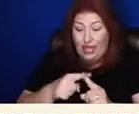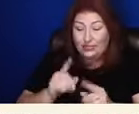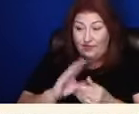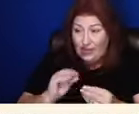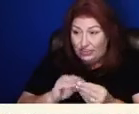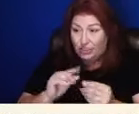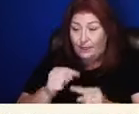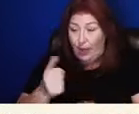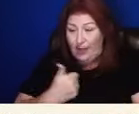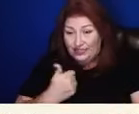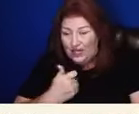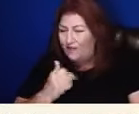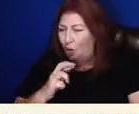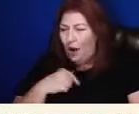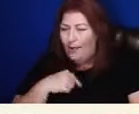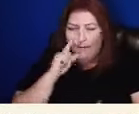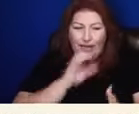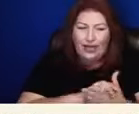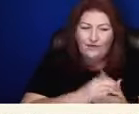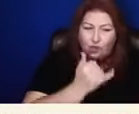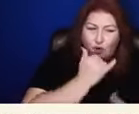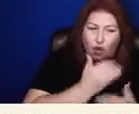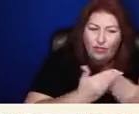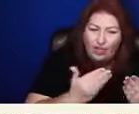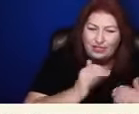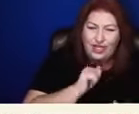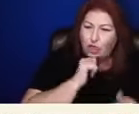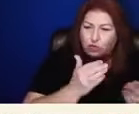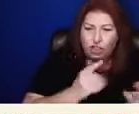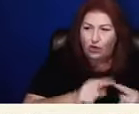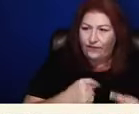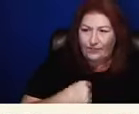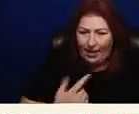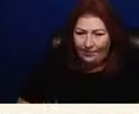about myself, or am I believing the ones that don't serve me?